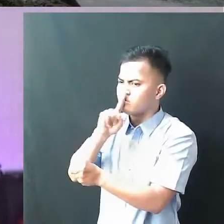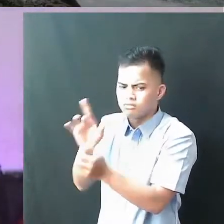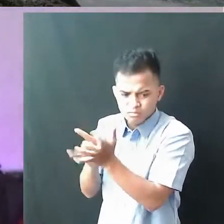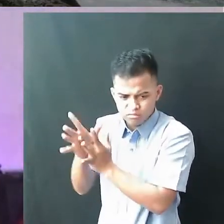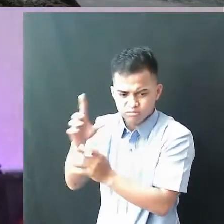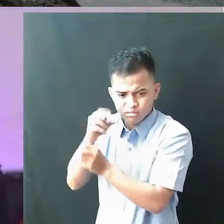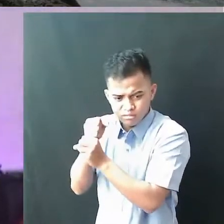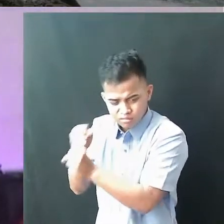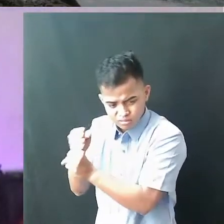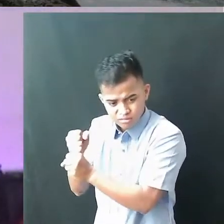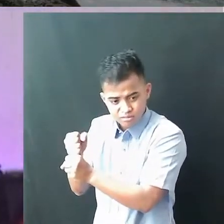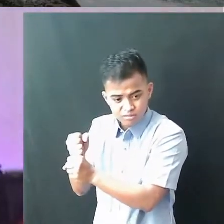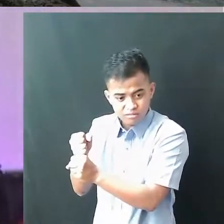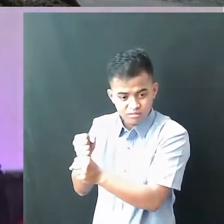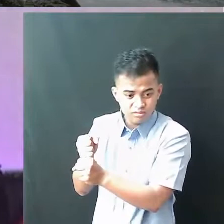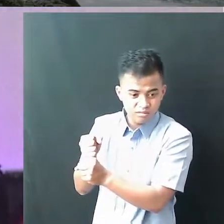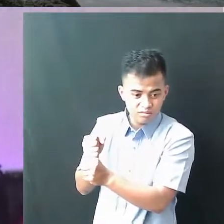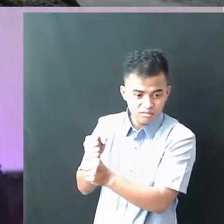sa pagtuo.